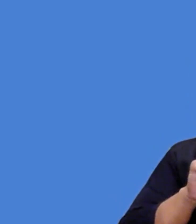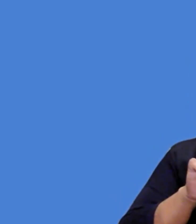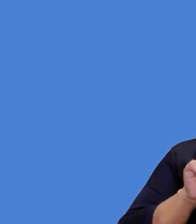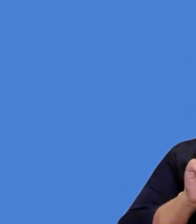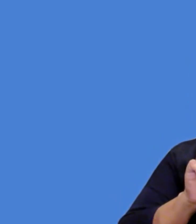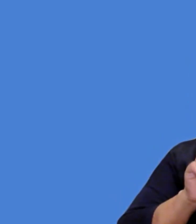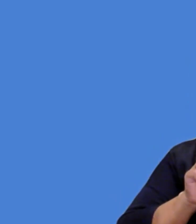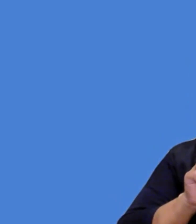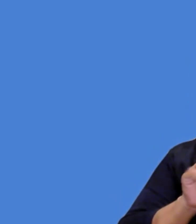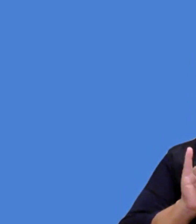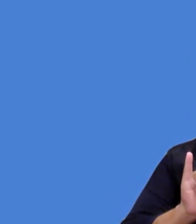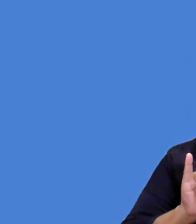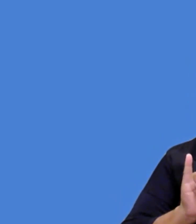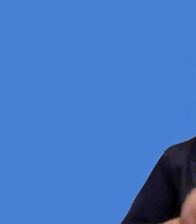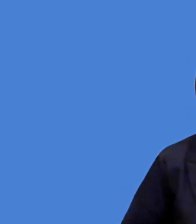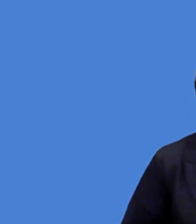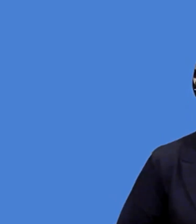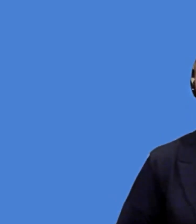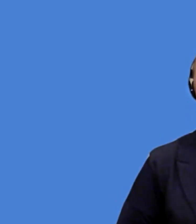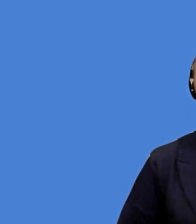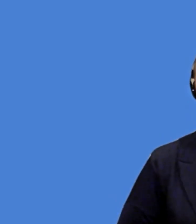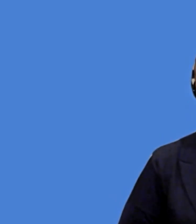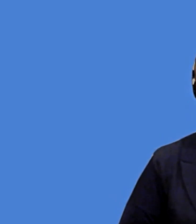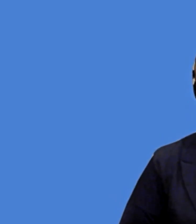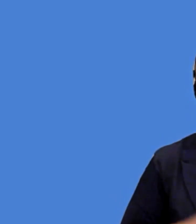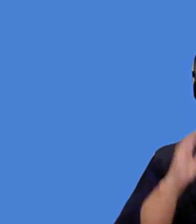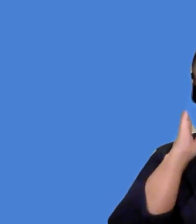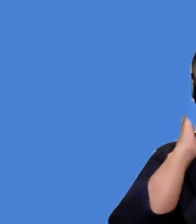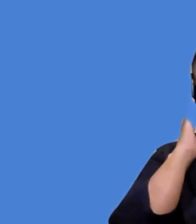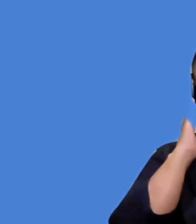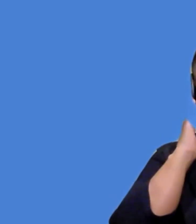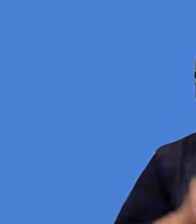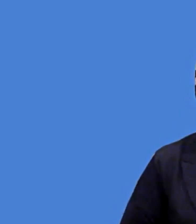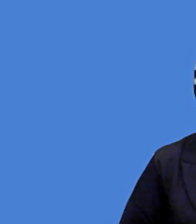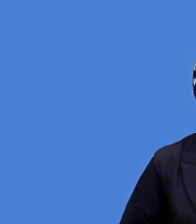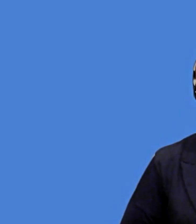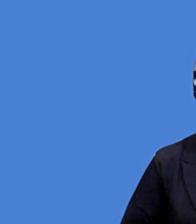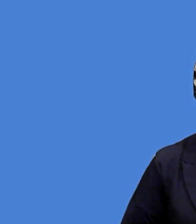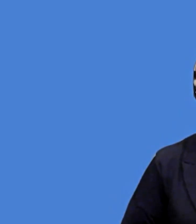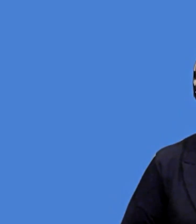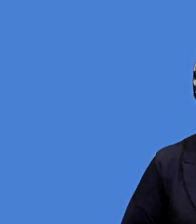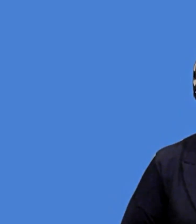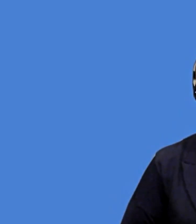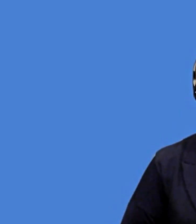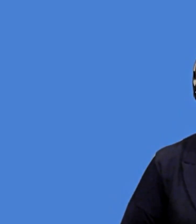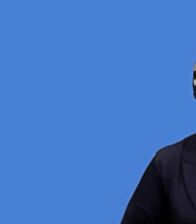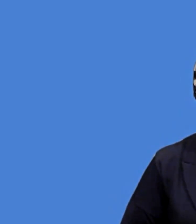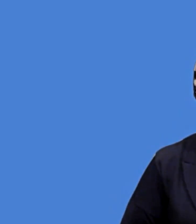Prasad is also with me. Now, I would like to share the